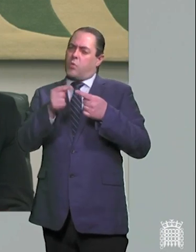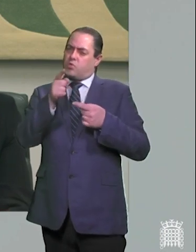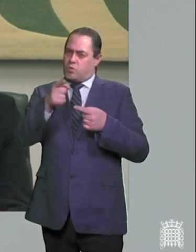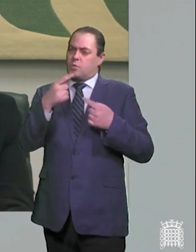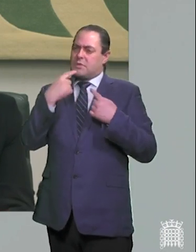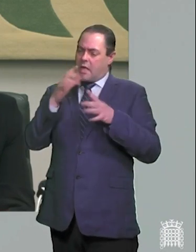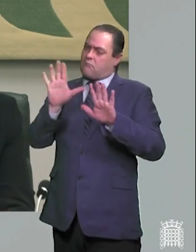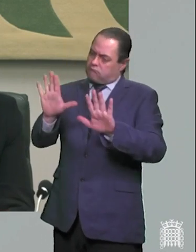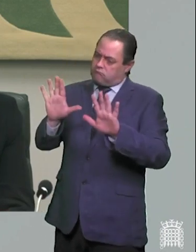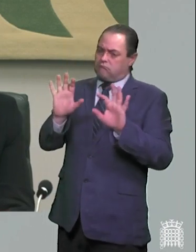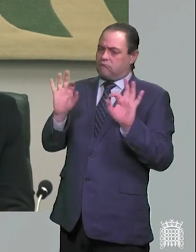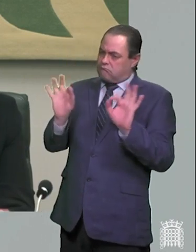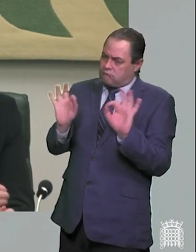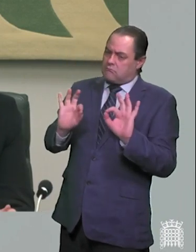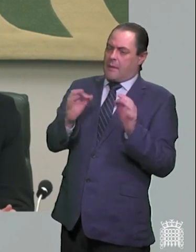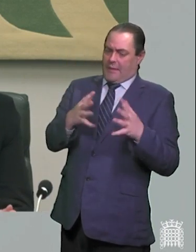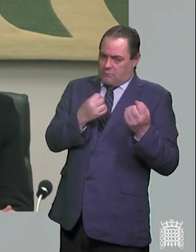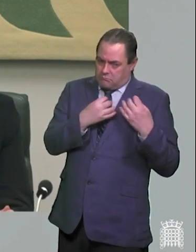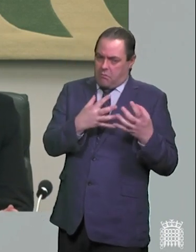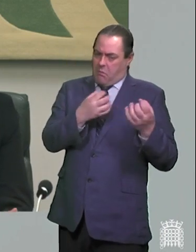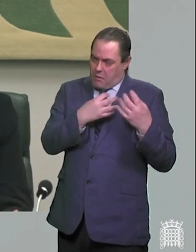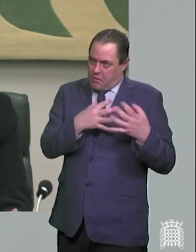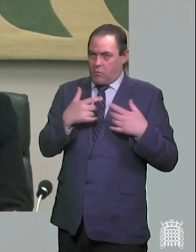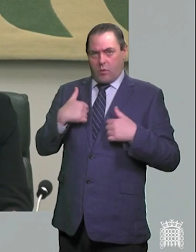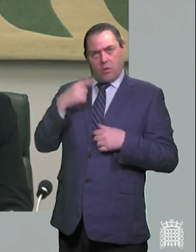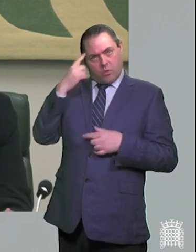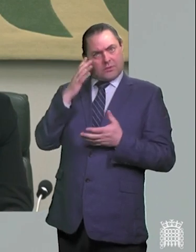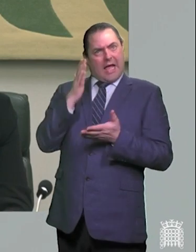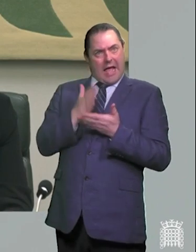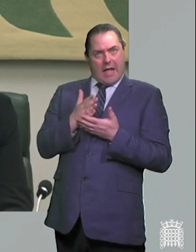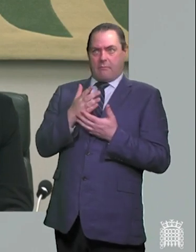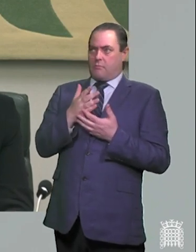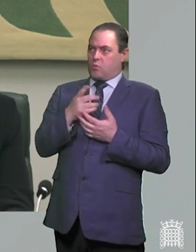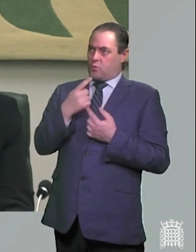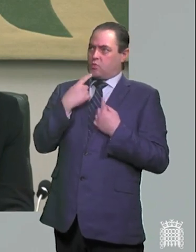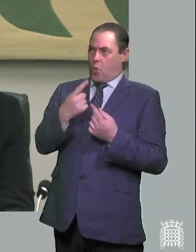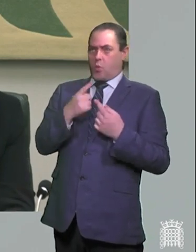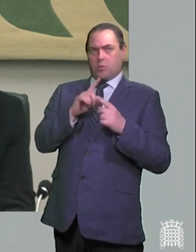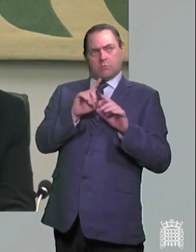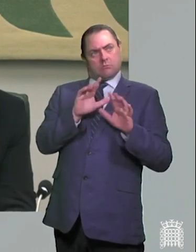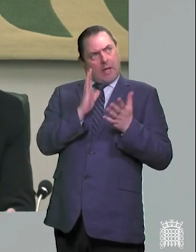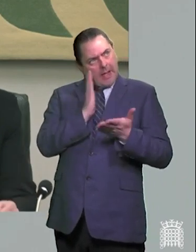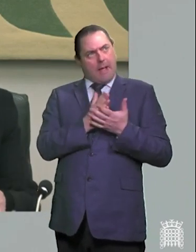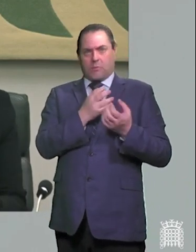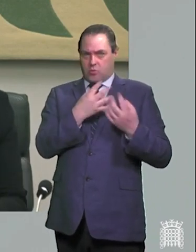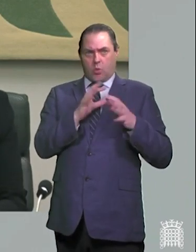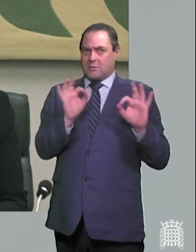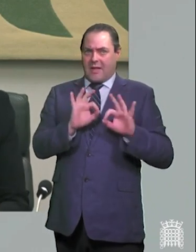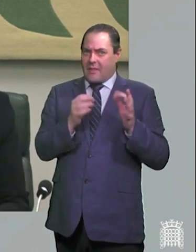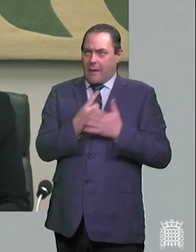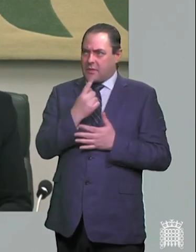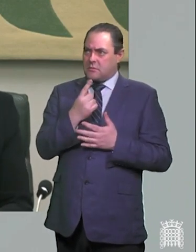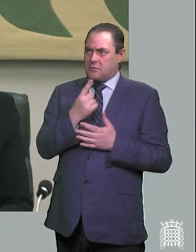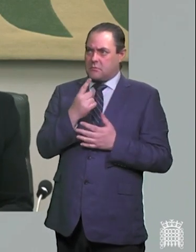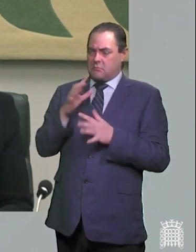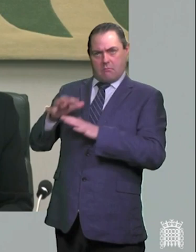given. And we took them to be serious assurances. You told the House you'd received assurances. Would you not expect